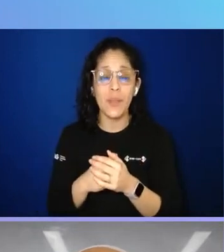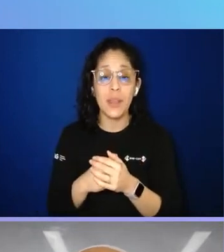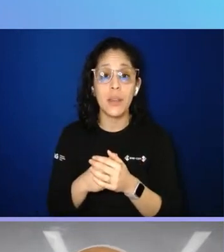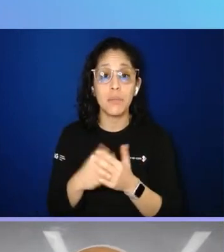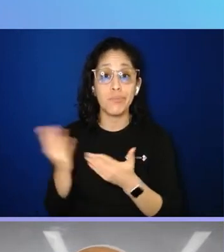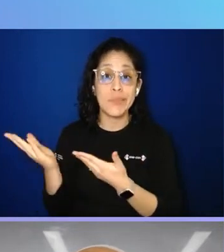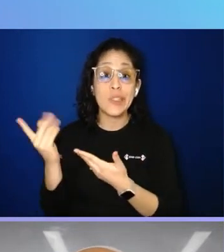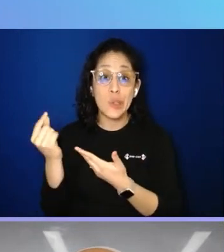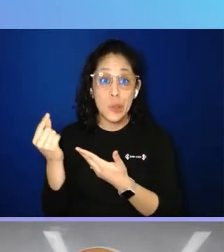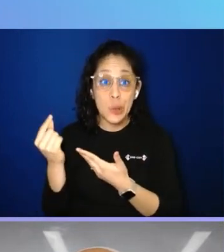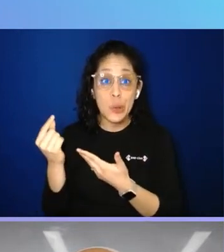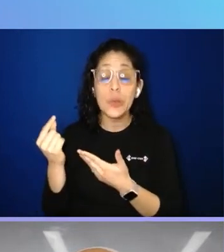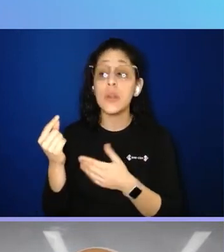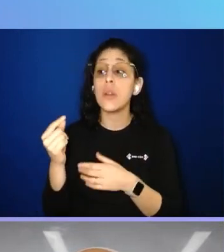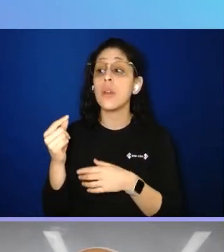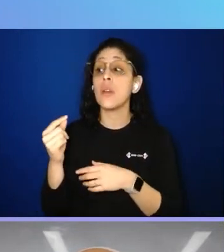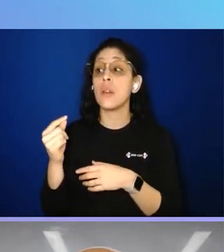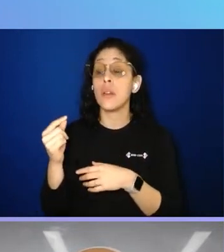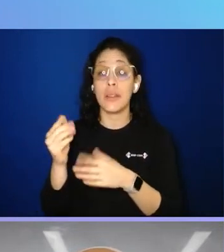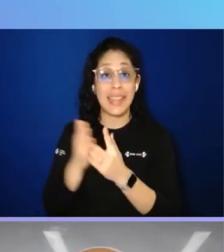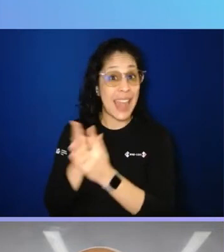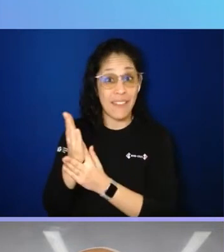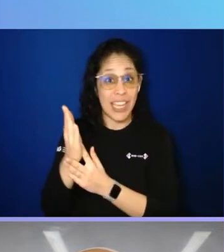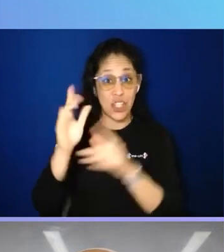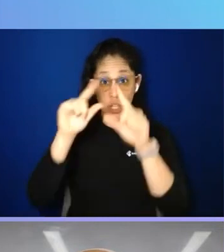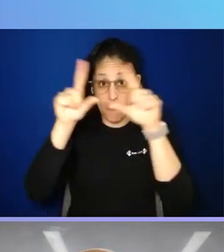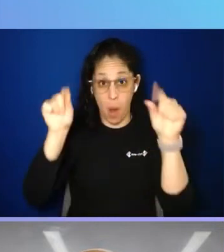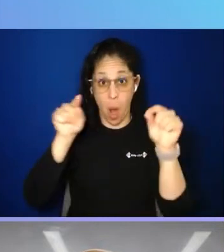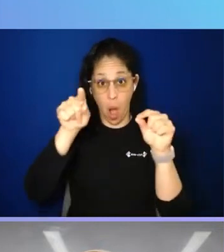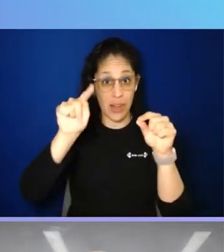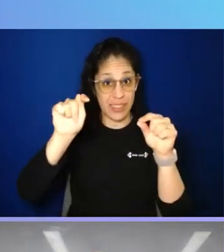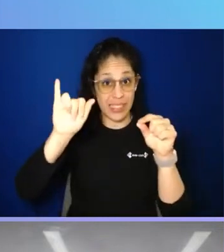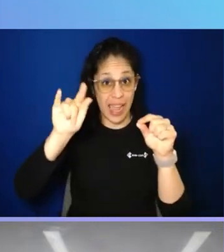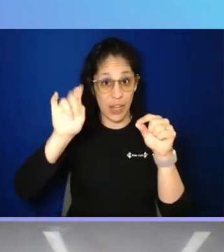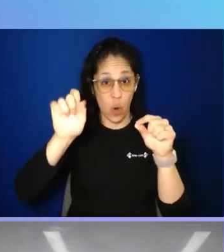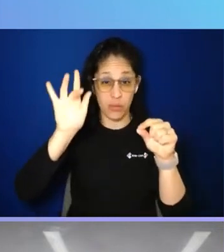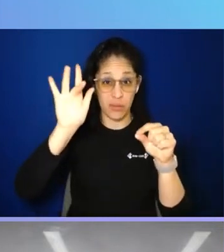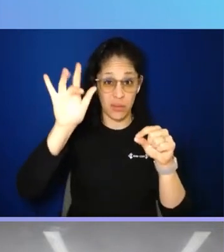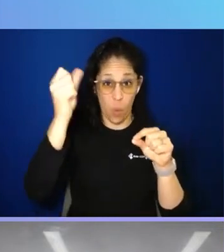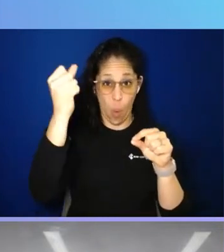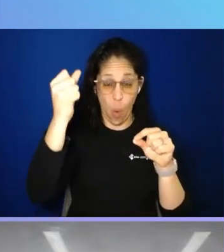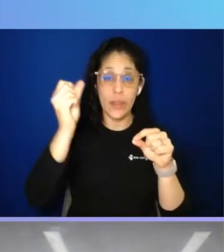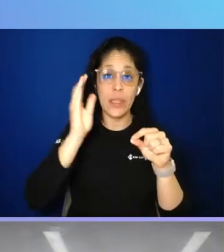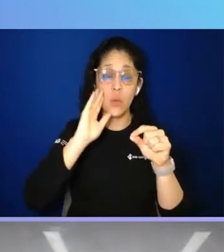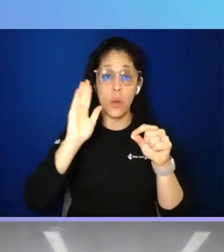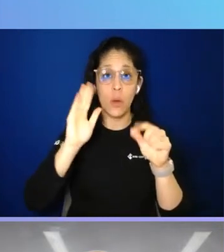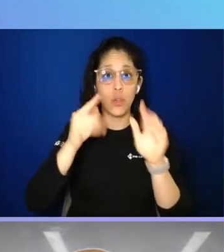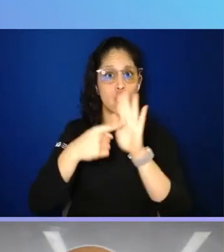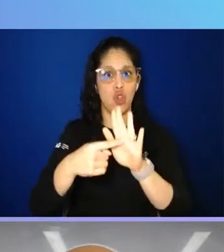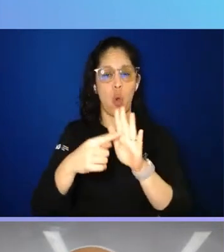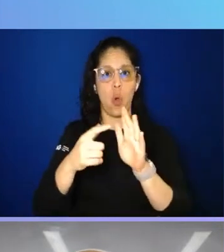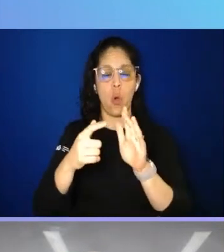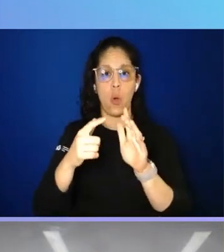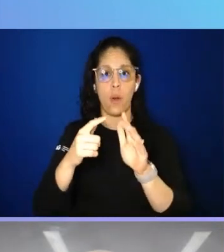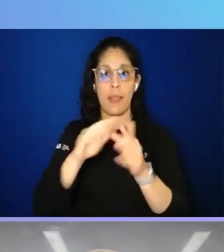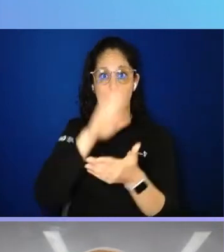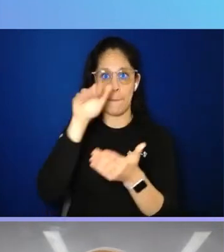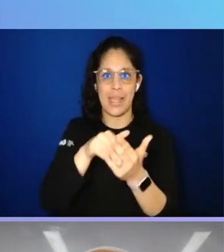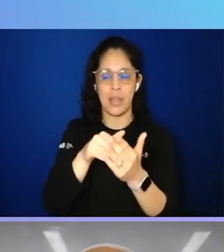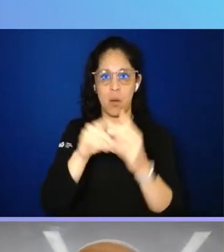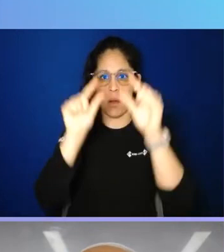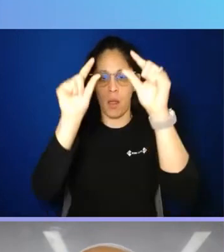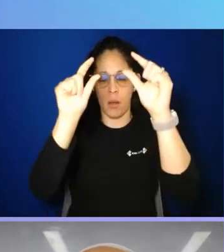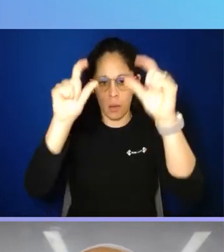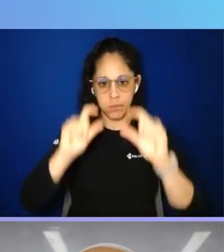hold your finger in the navigation bar in the title, it will show a large square in the middle of the screen with large